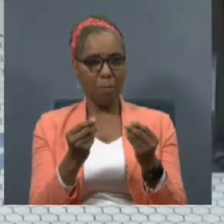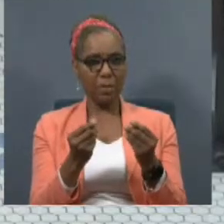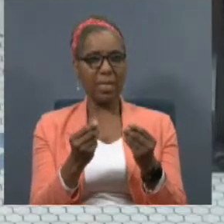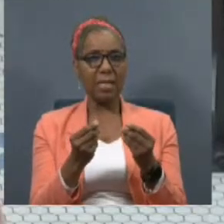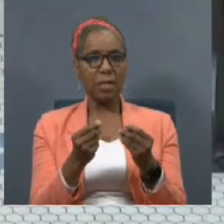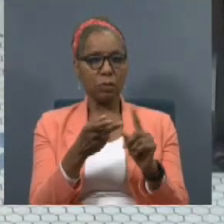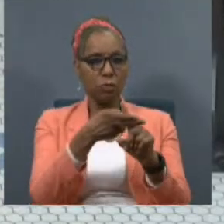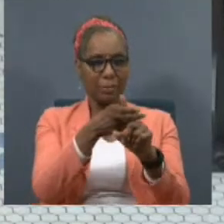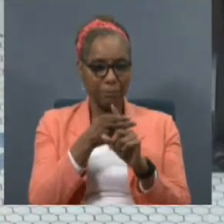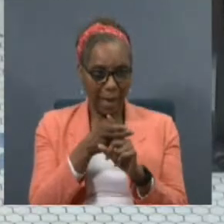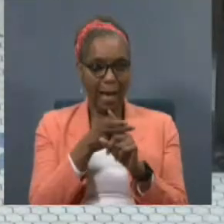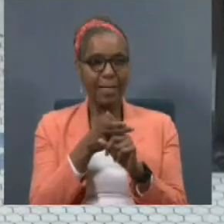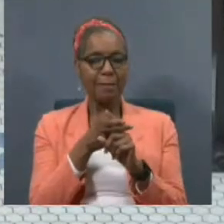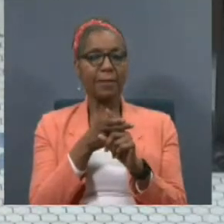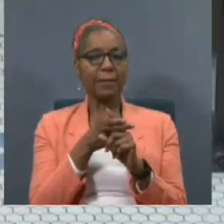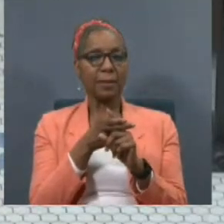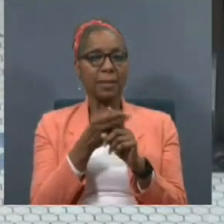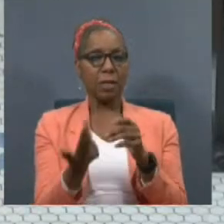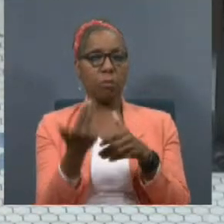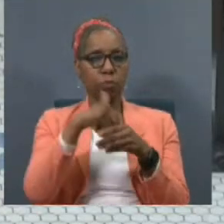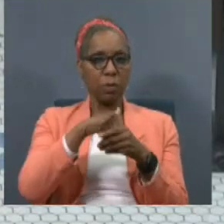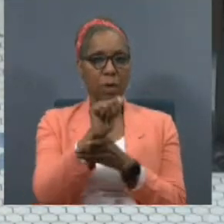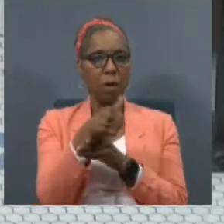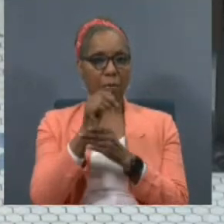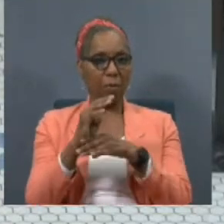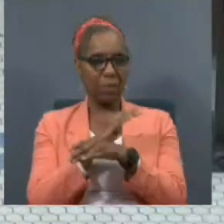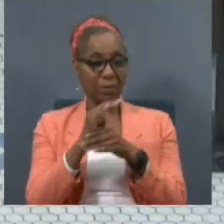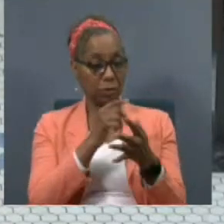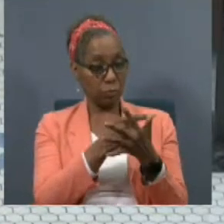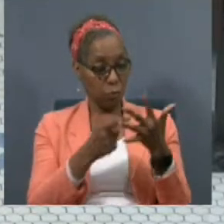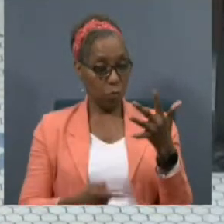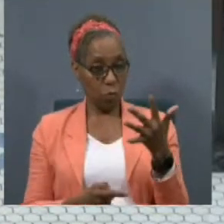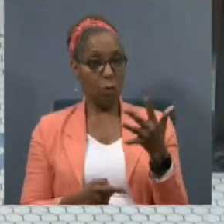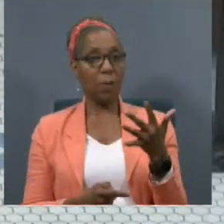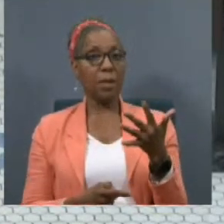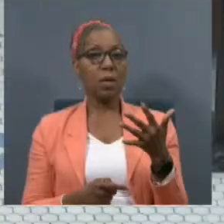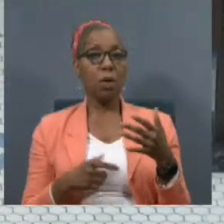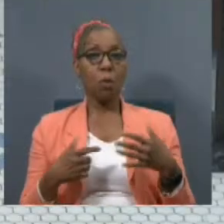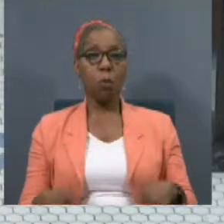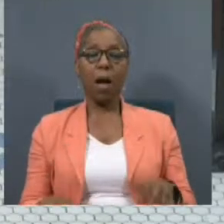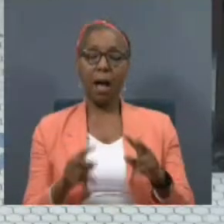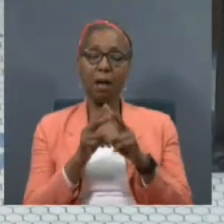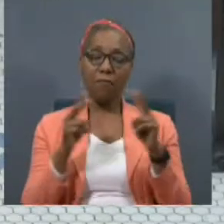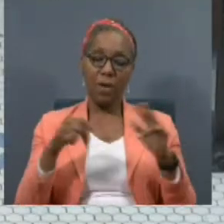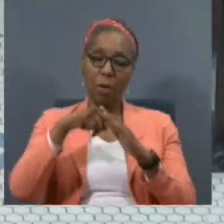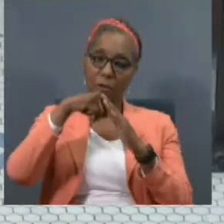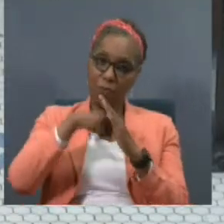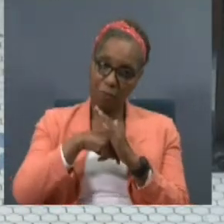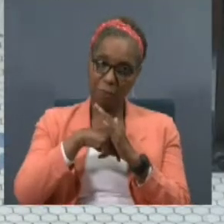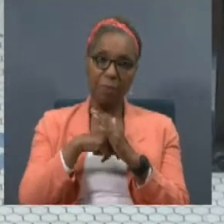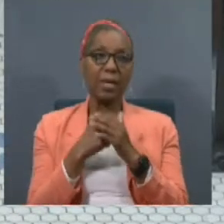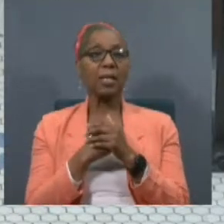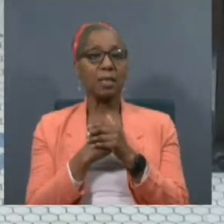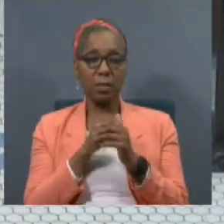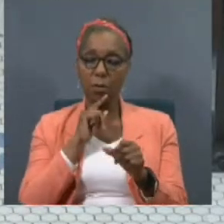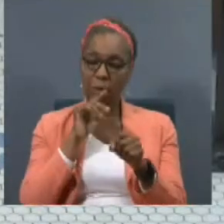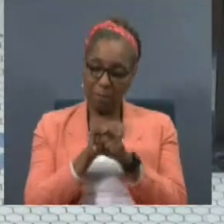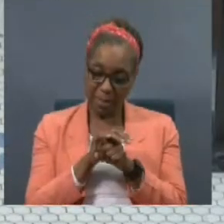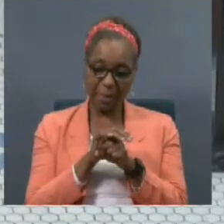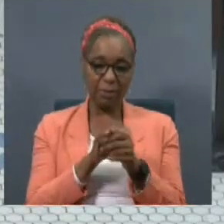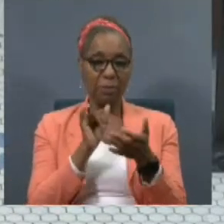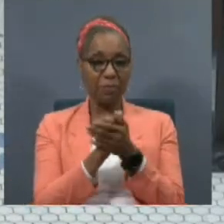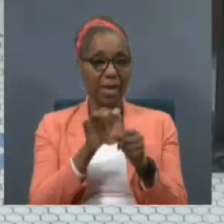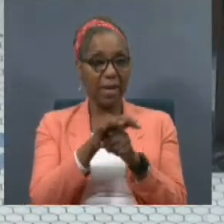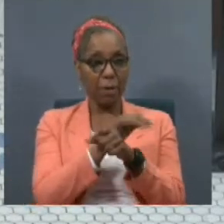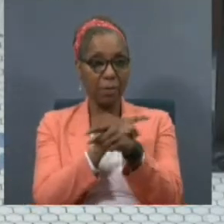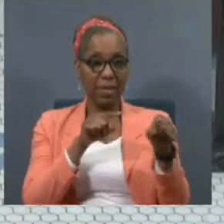other businesses. All of these businesses are extremely thorough in their diligence, extremely committed to the areas that